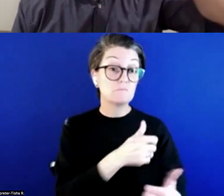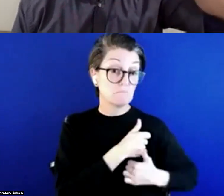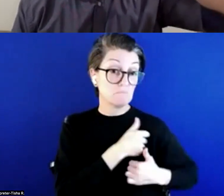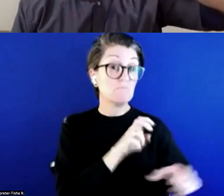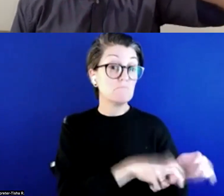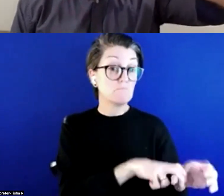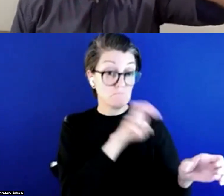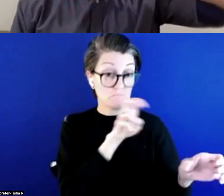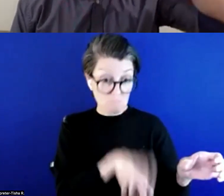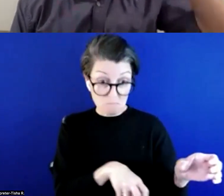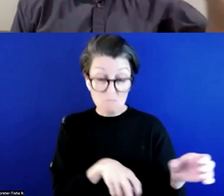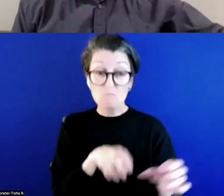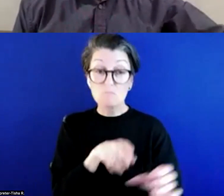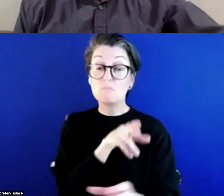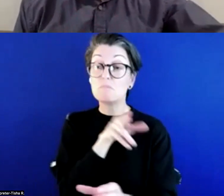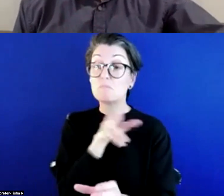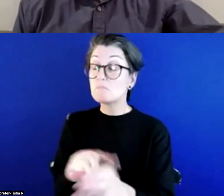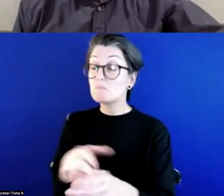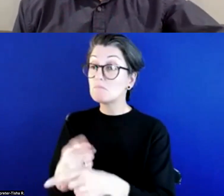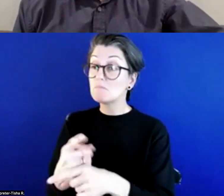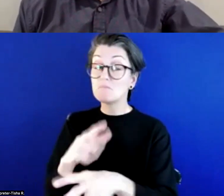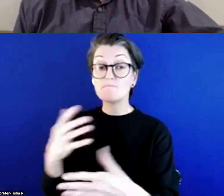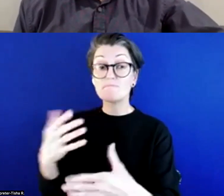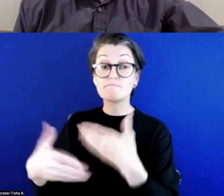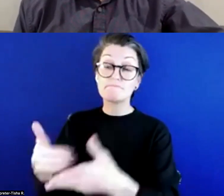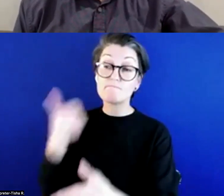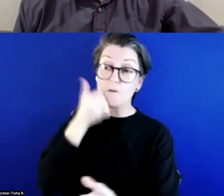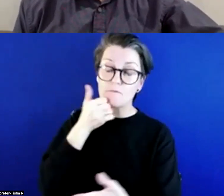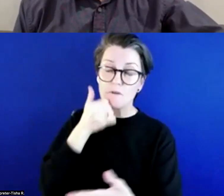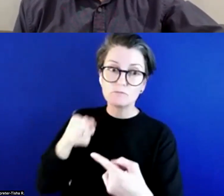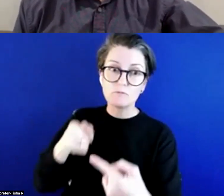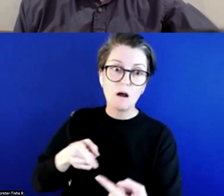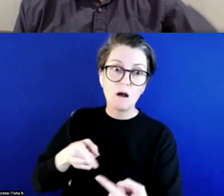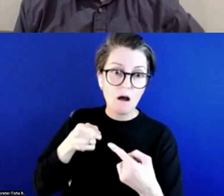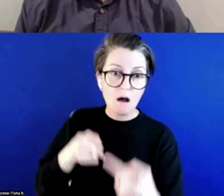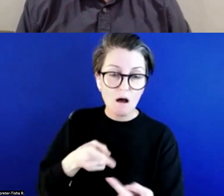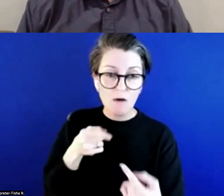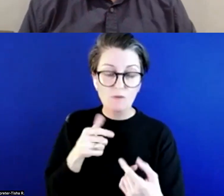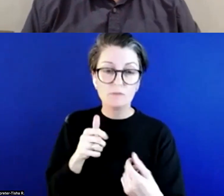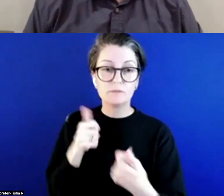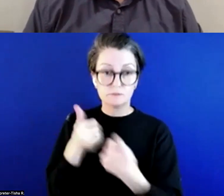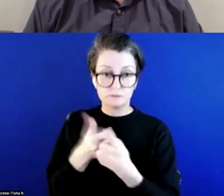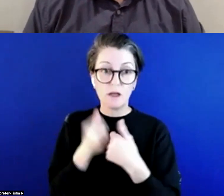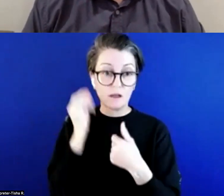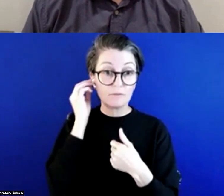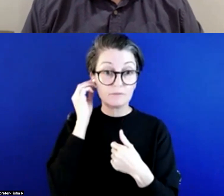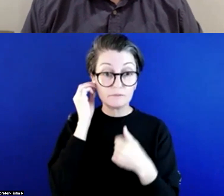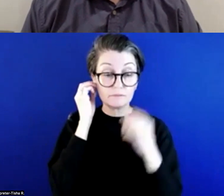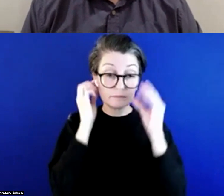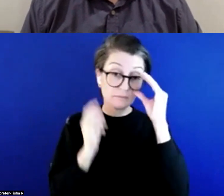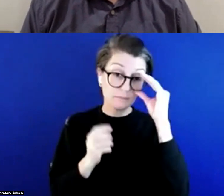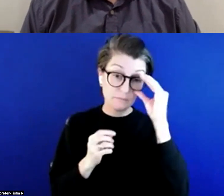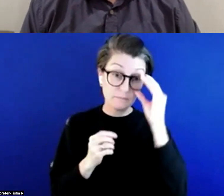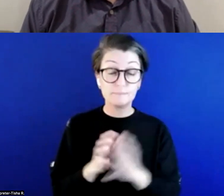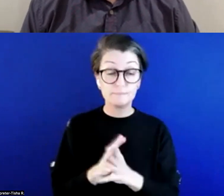disability. How do you grapple with that, and how do you recommend fellow